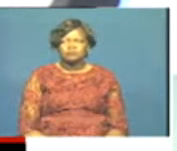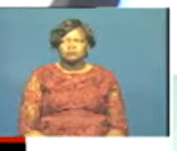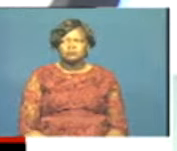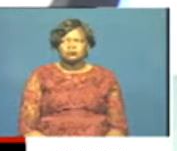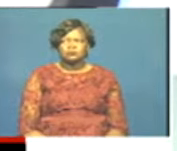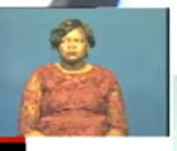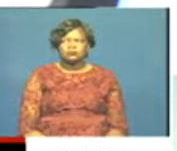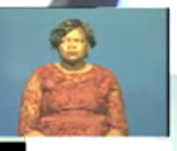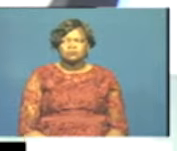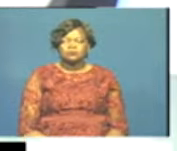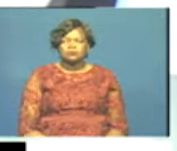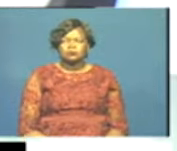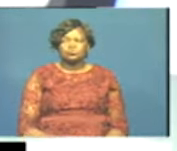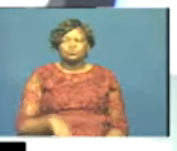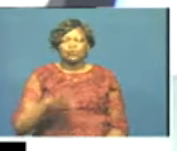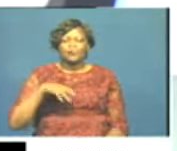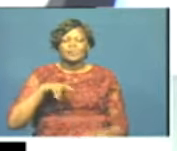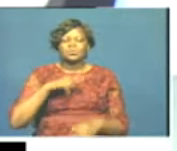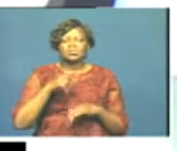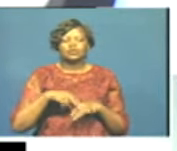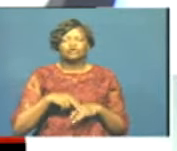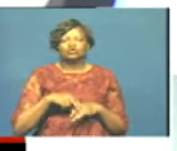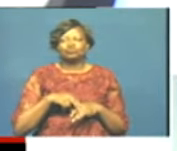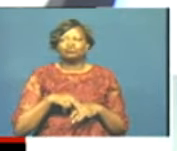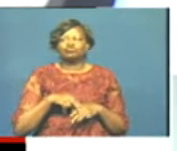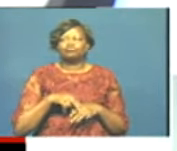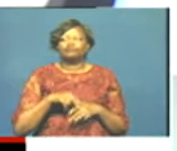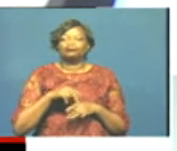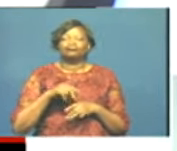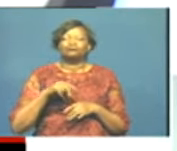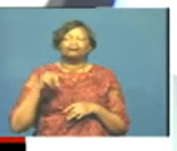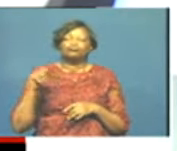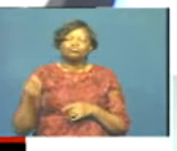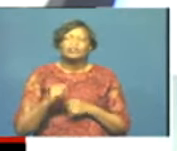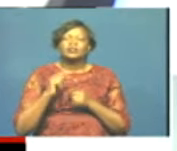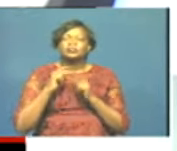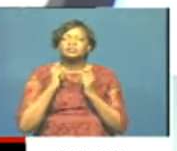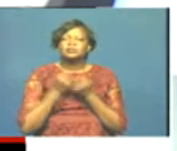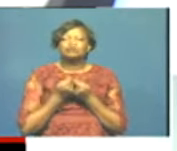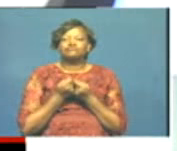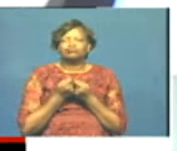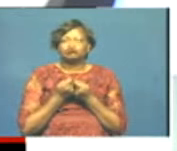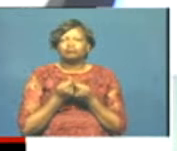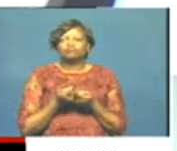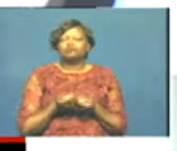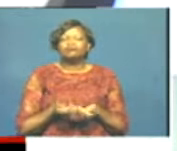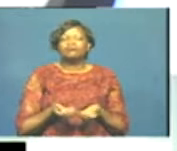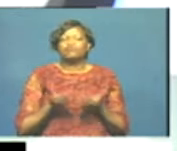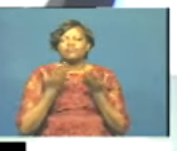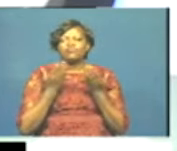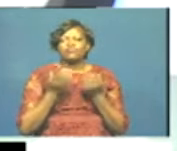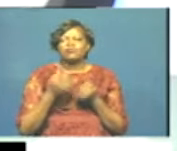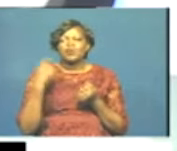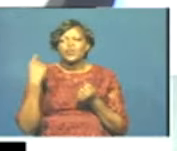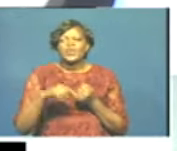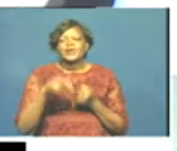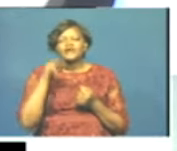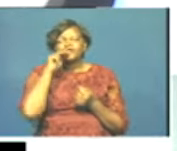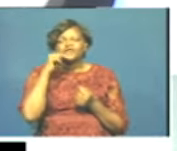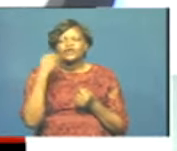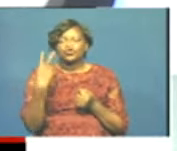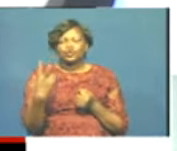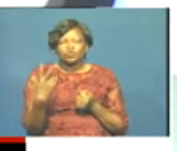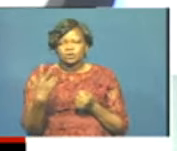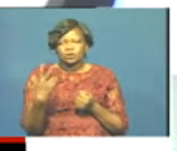Now, the women's national cricket team recovered from a loss to Tanzania to defeat Nigeria by 42 runs at the